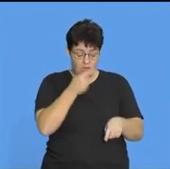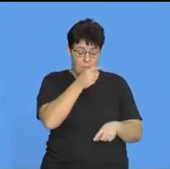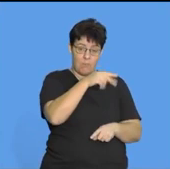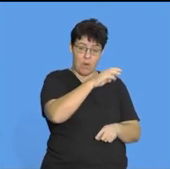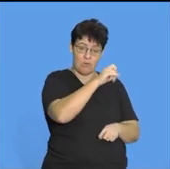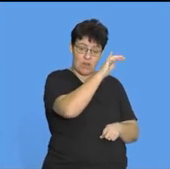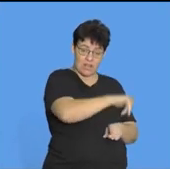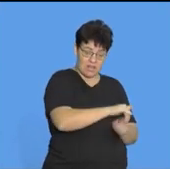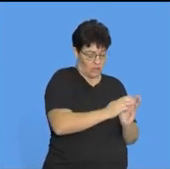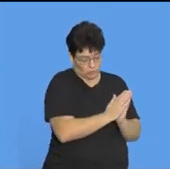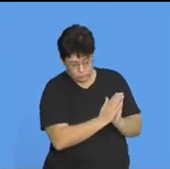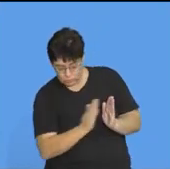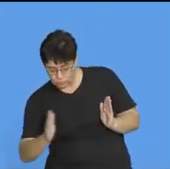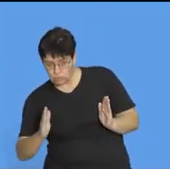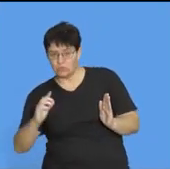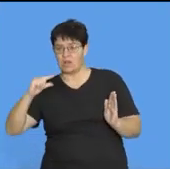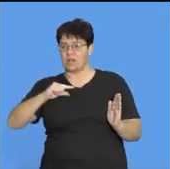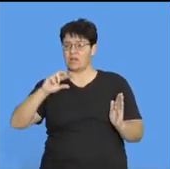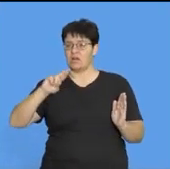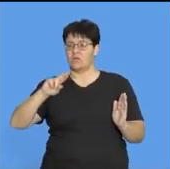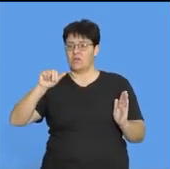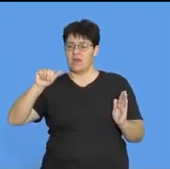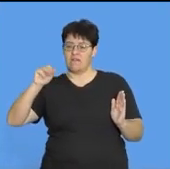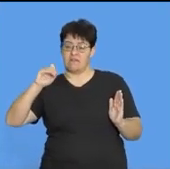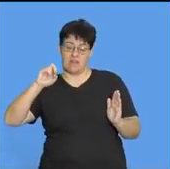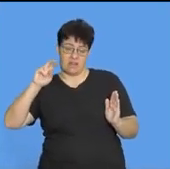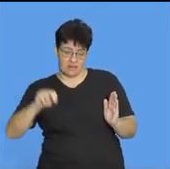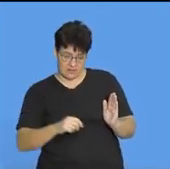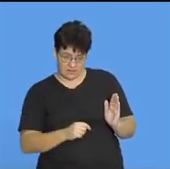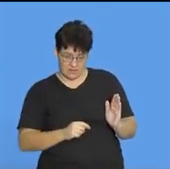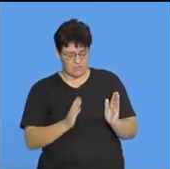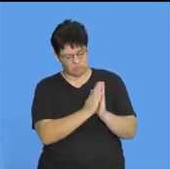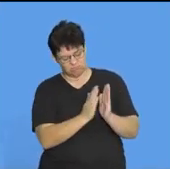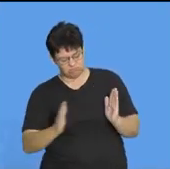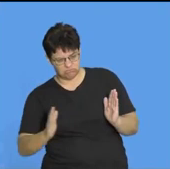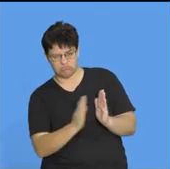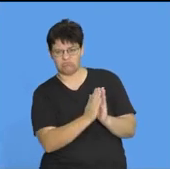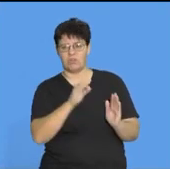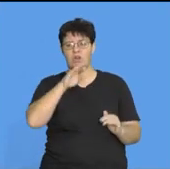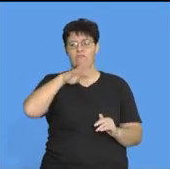follicle all the way to the Grafting follicle, that takes a period of 14 days.